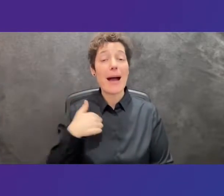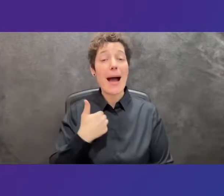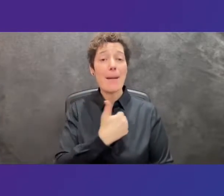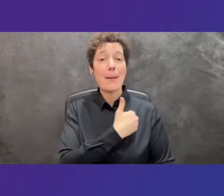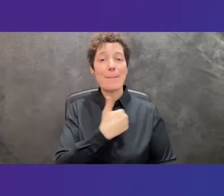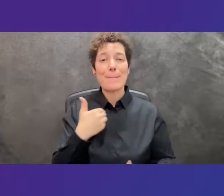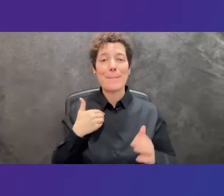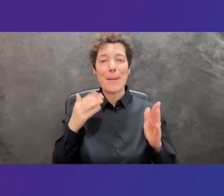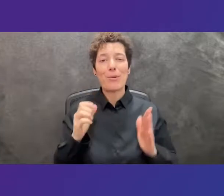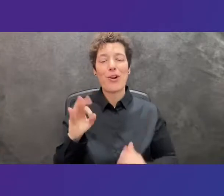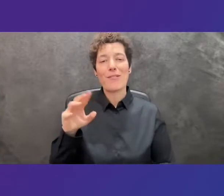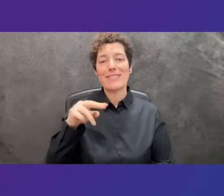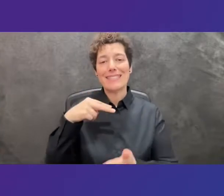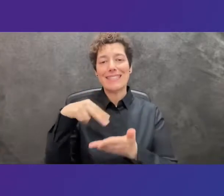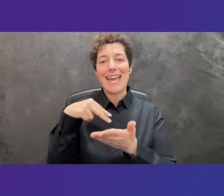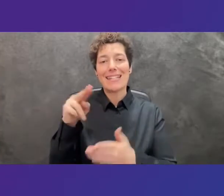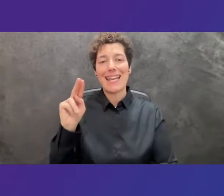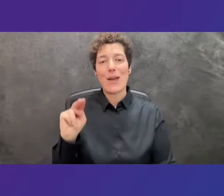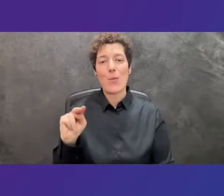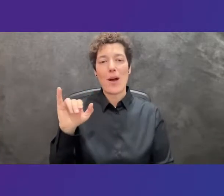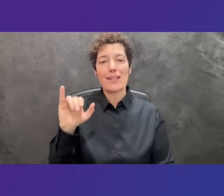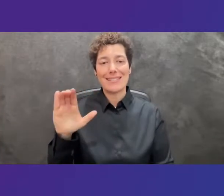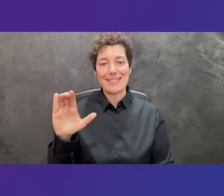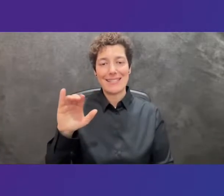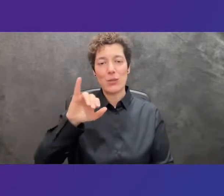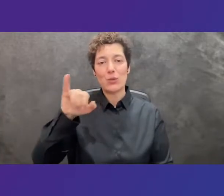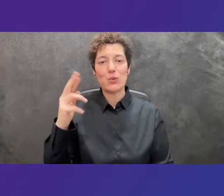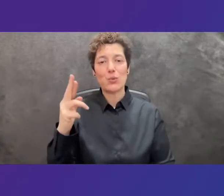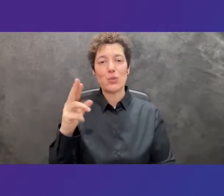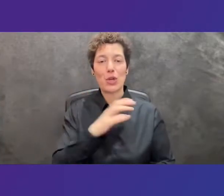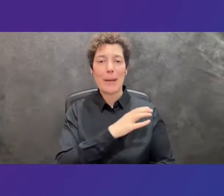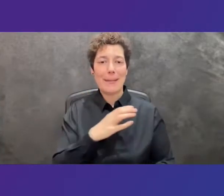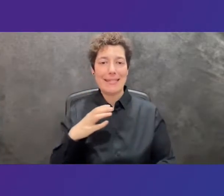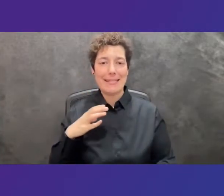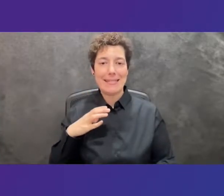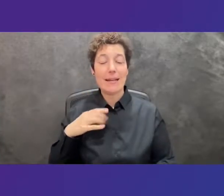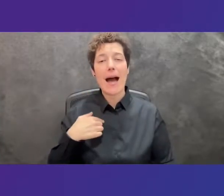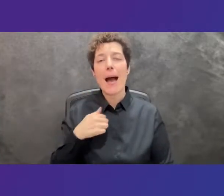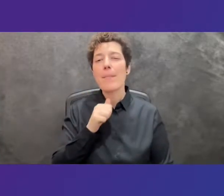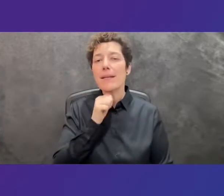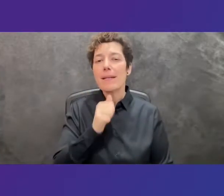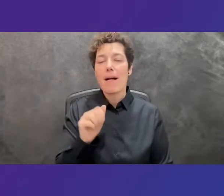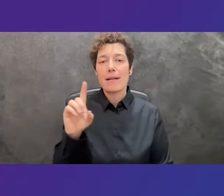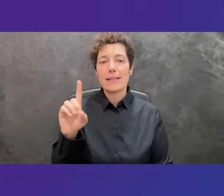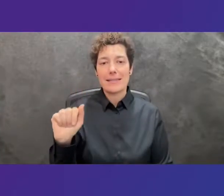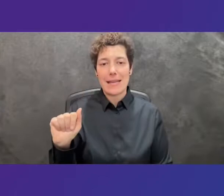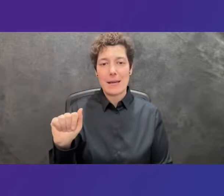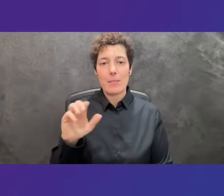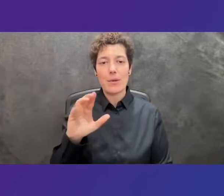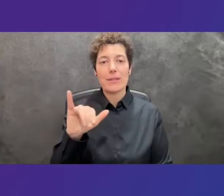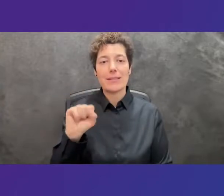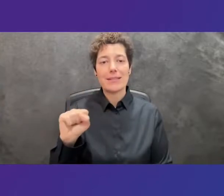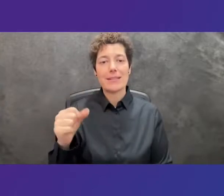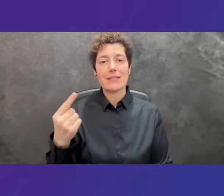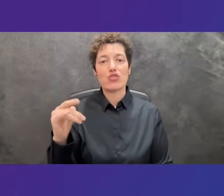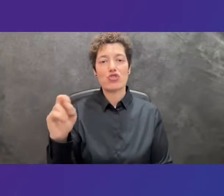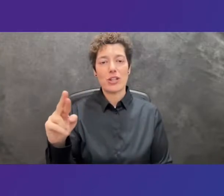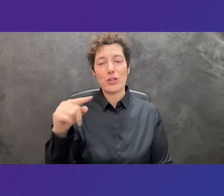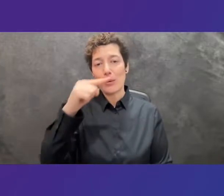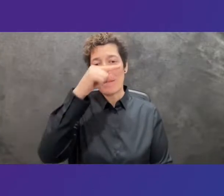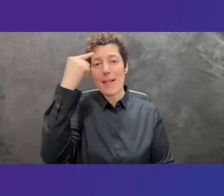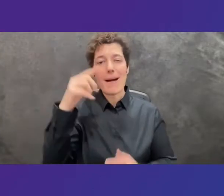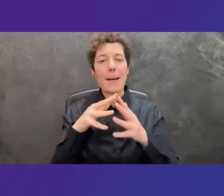Dance NYC's Junior Committee. I am a non-disabled, cisgender, Black American